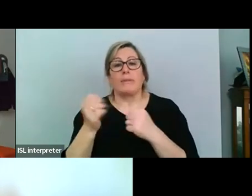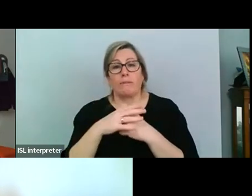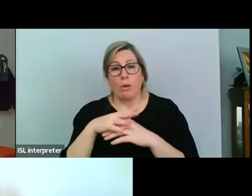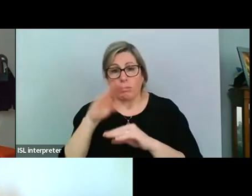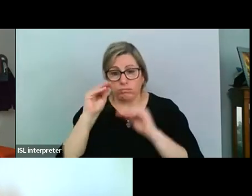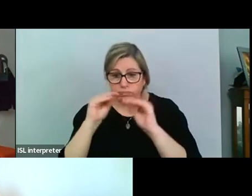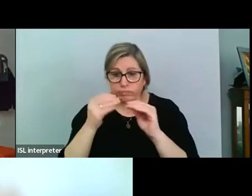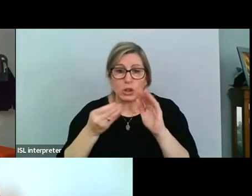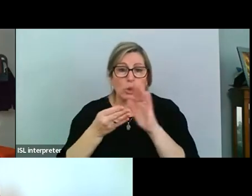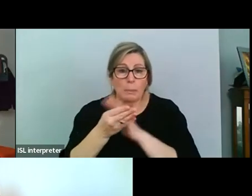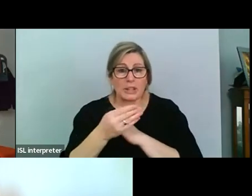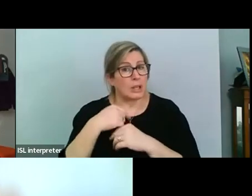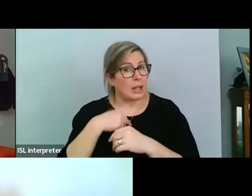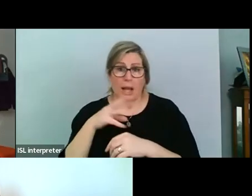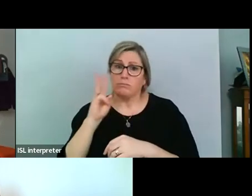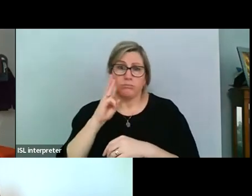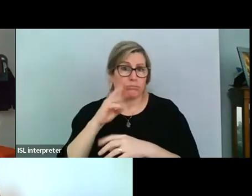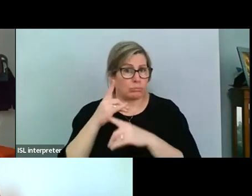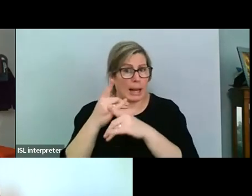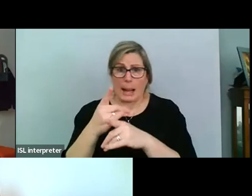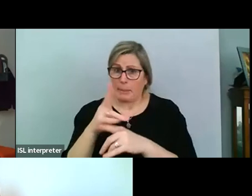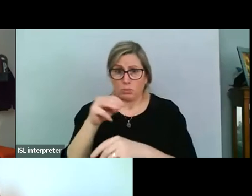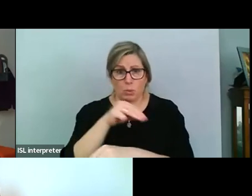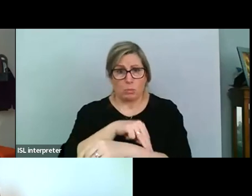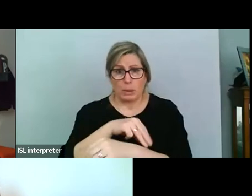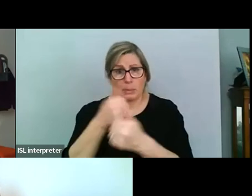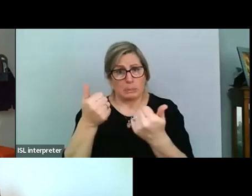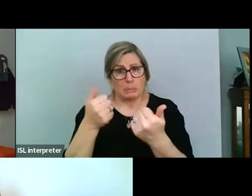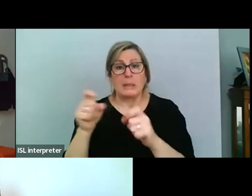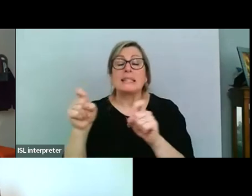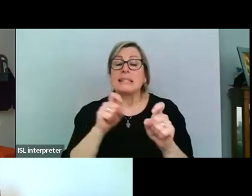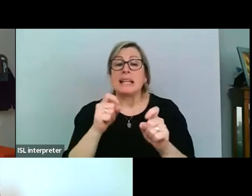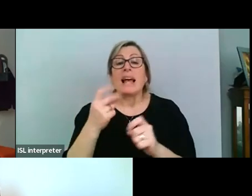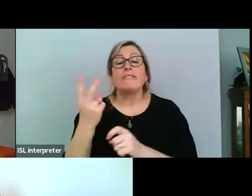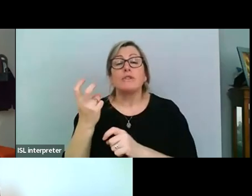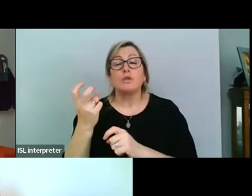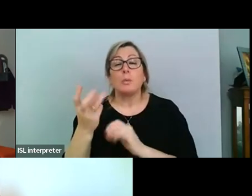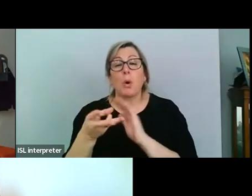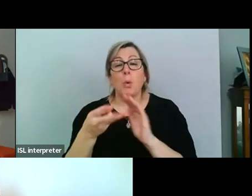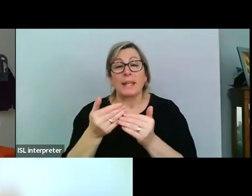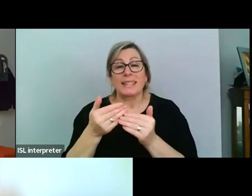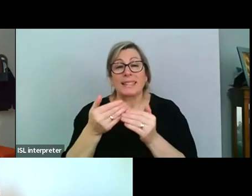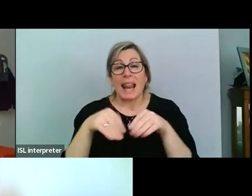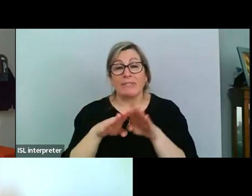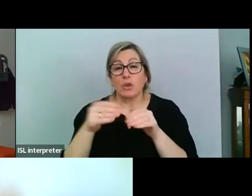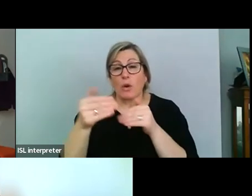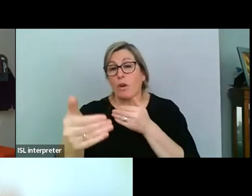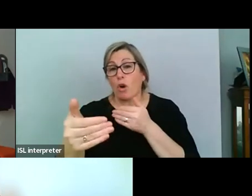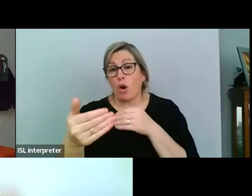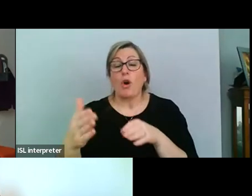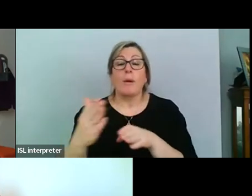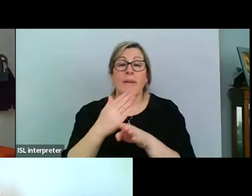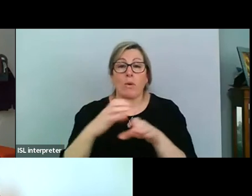be really happy to help. There is still 2 weeks to go until the public consultation closes, but we would encourage